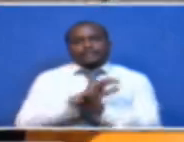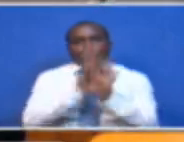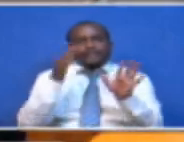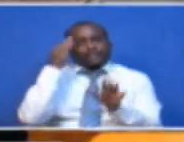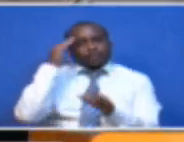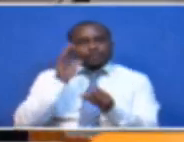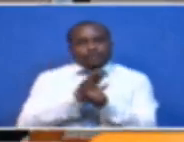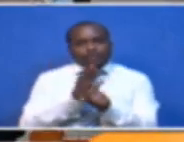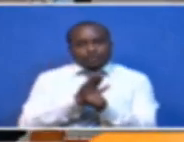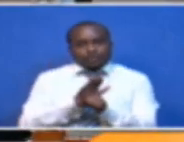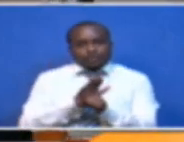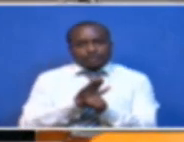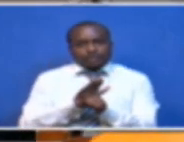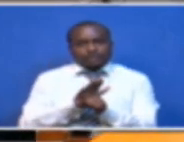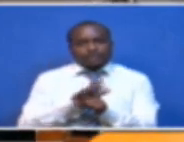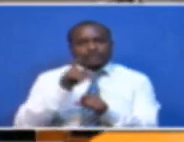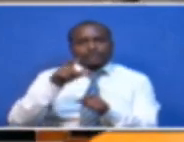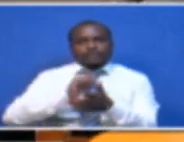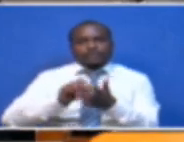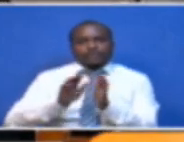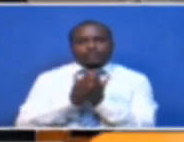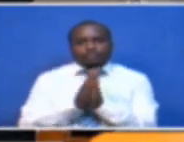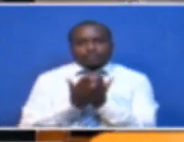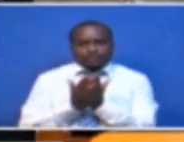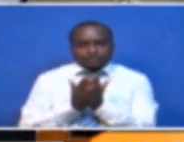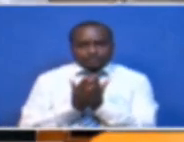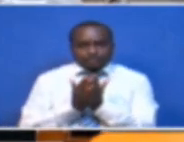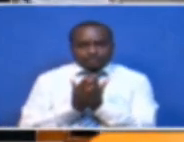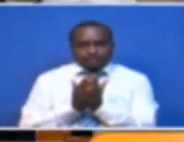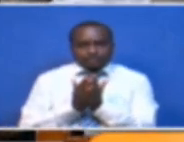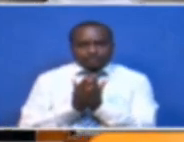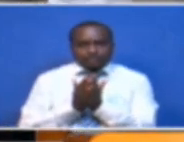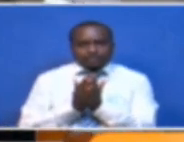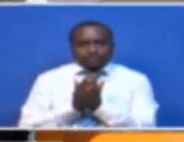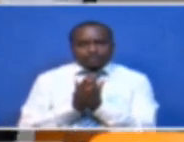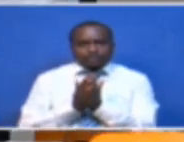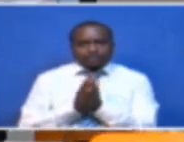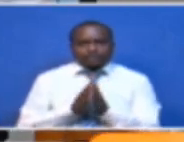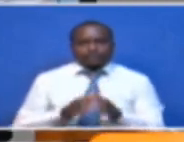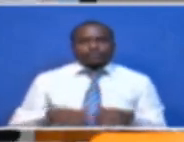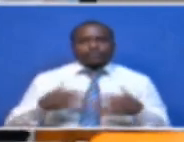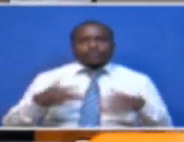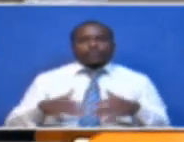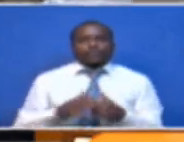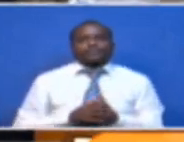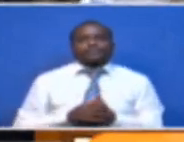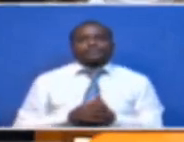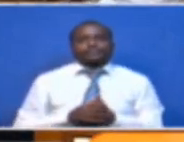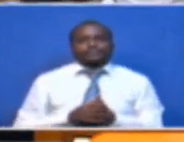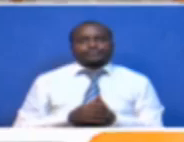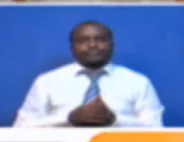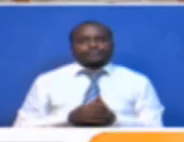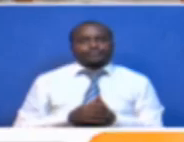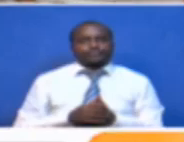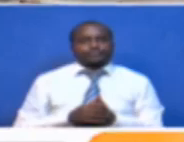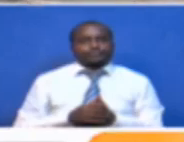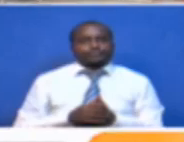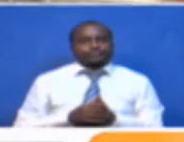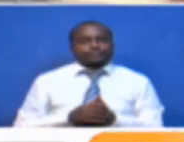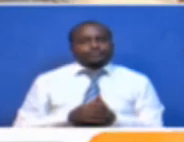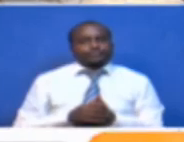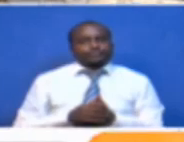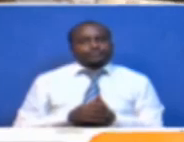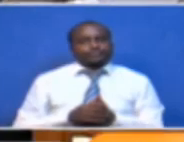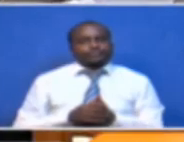lot that he needs to write a book to be read by generations. Smoking already with Lee Njiru. You hear that? That book that's coming, eh?